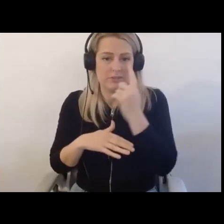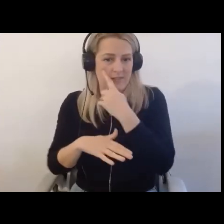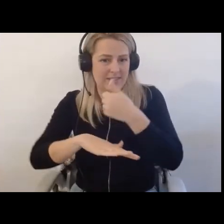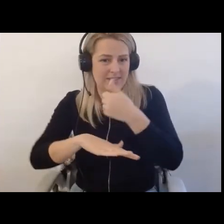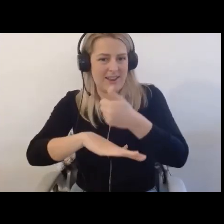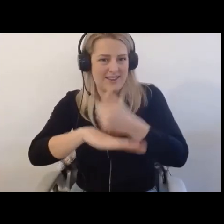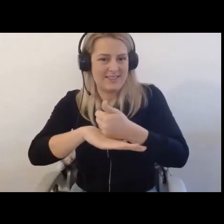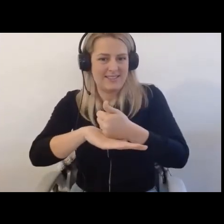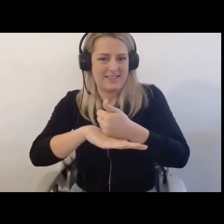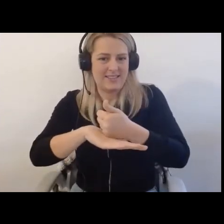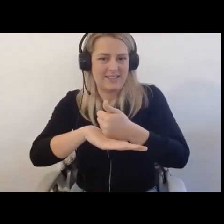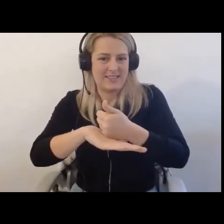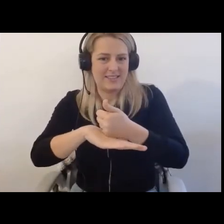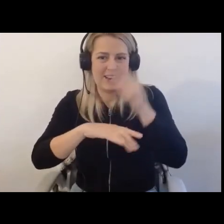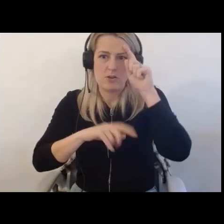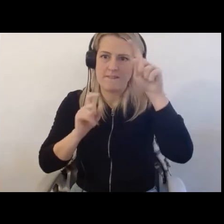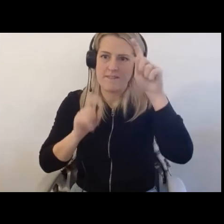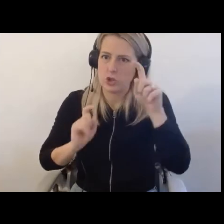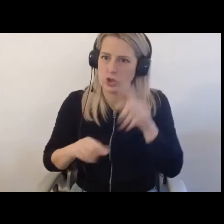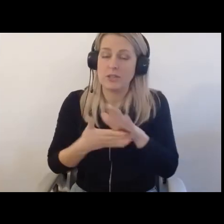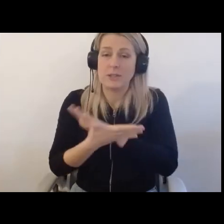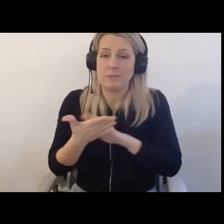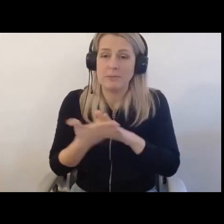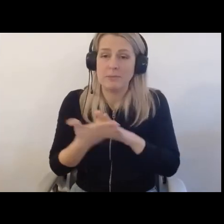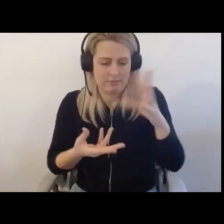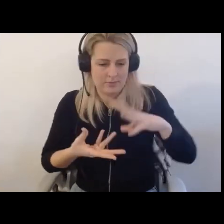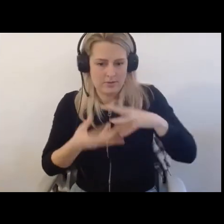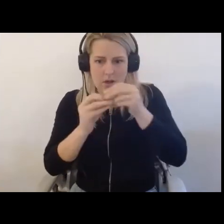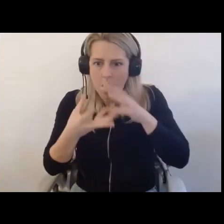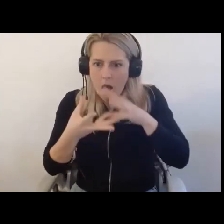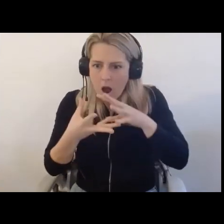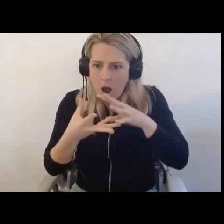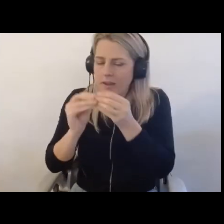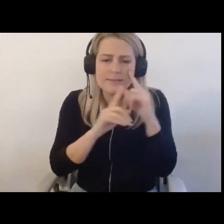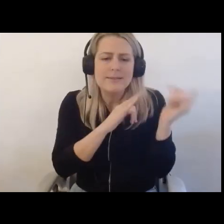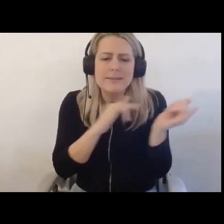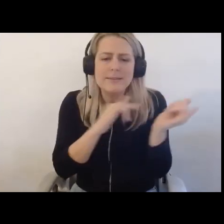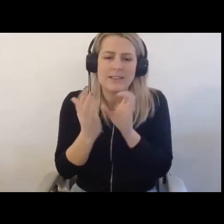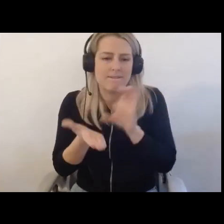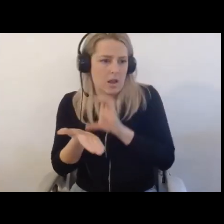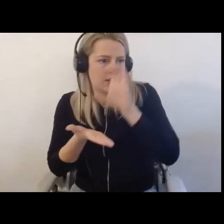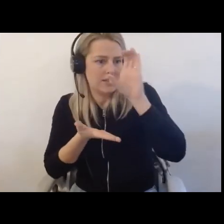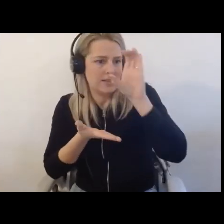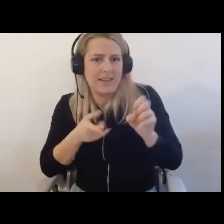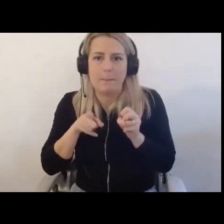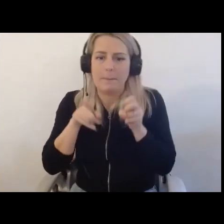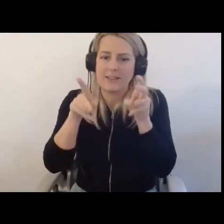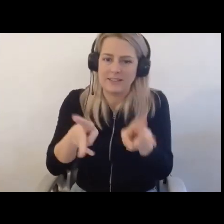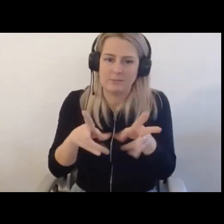means designing and testing funding mechanisms to support innovation and matchmaking